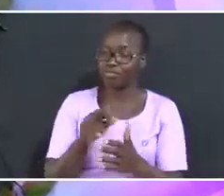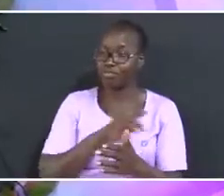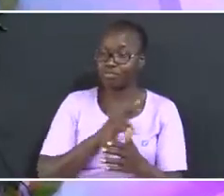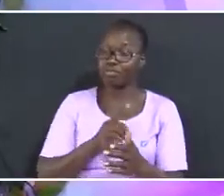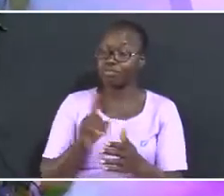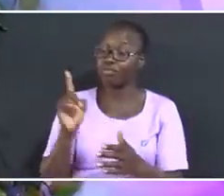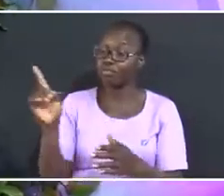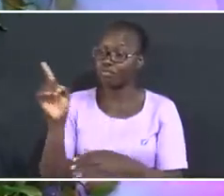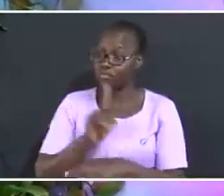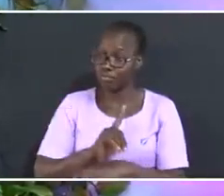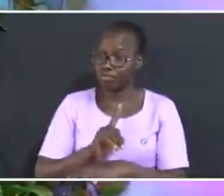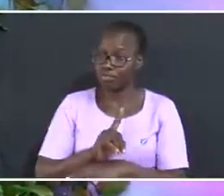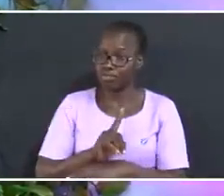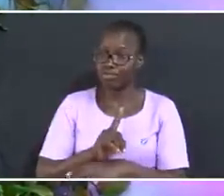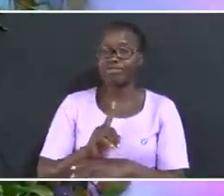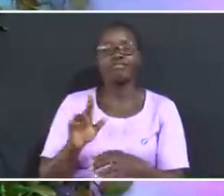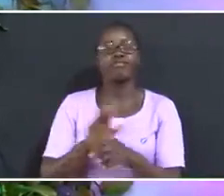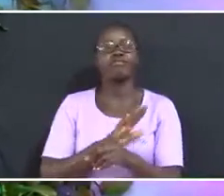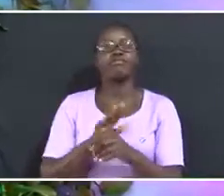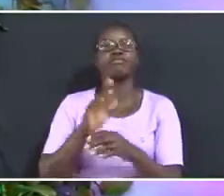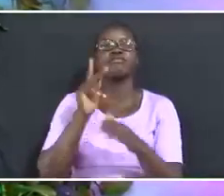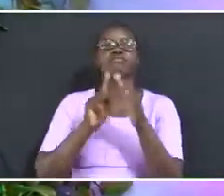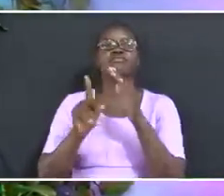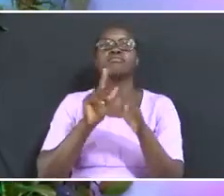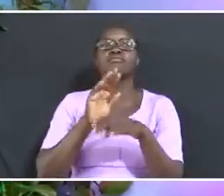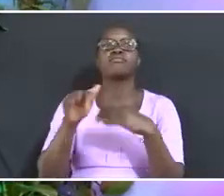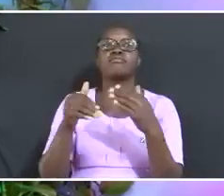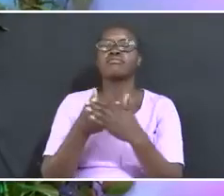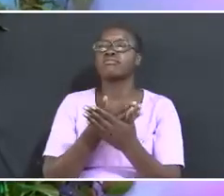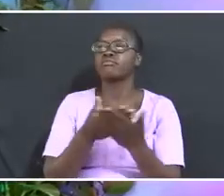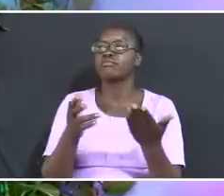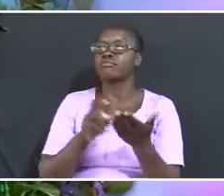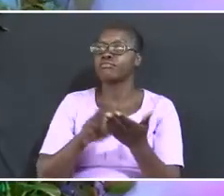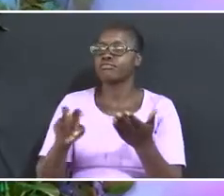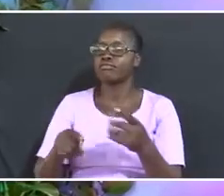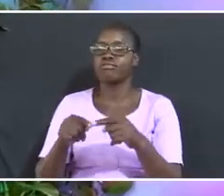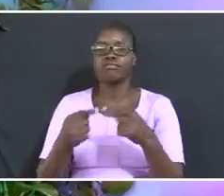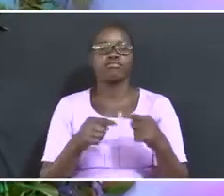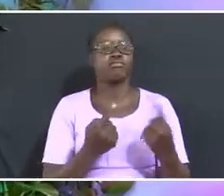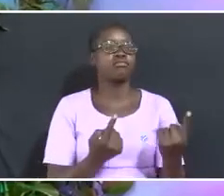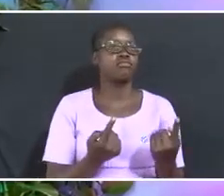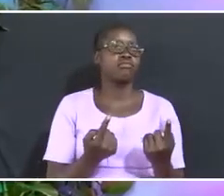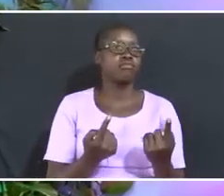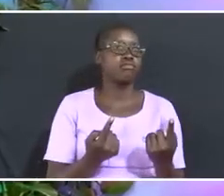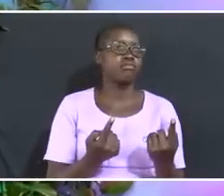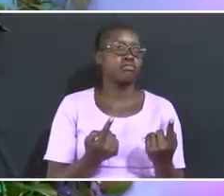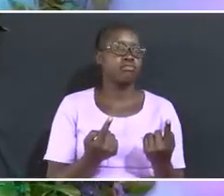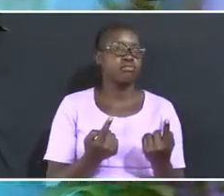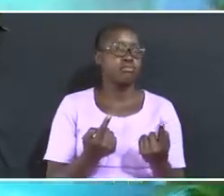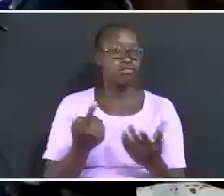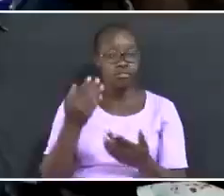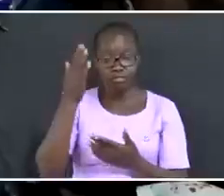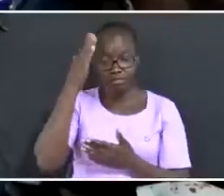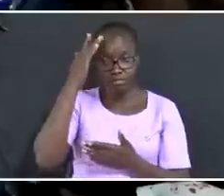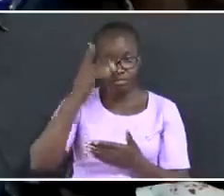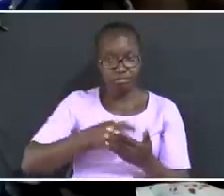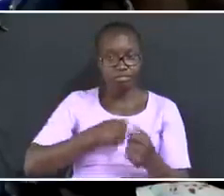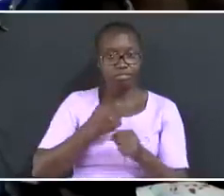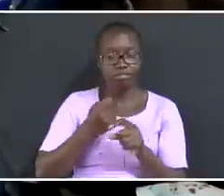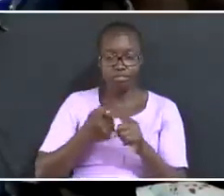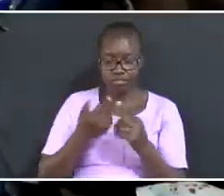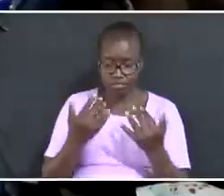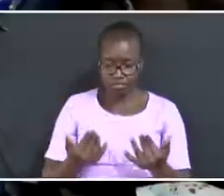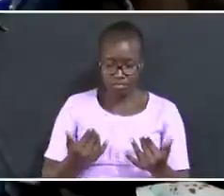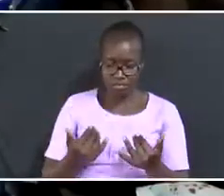day come, according to prophecy, when all those walls will be broken down. Let's know what we shall be doing right from